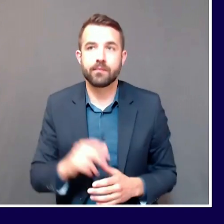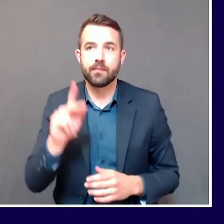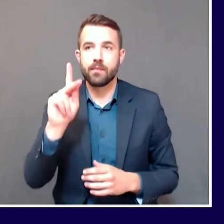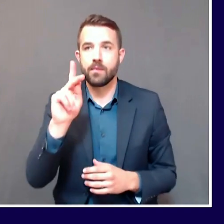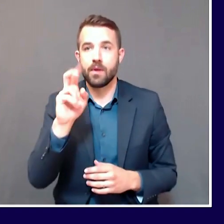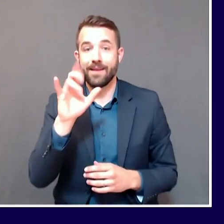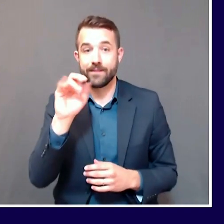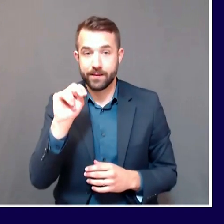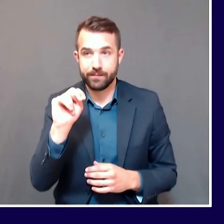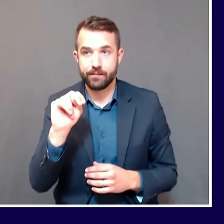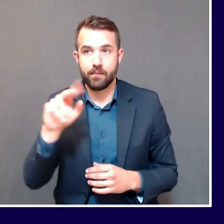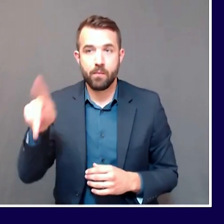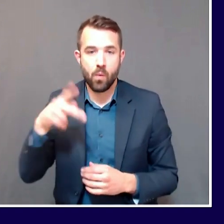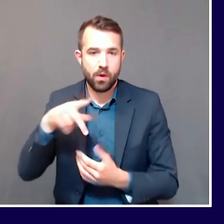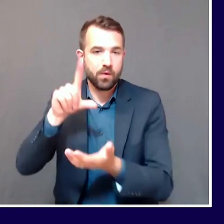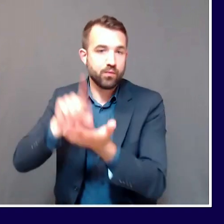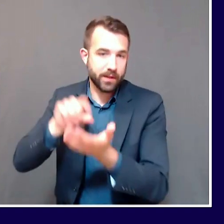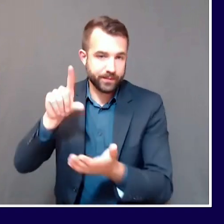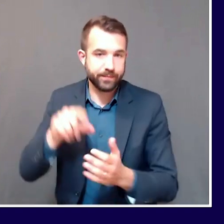Herald.